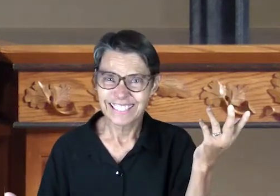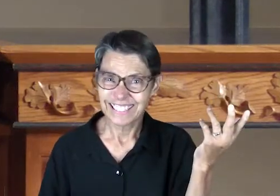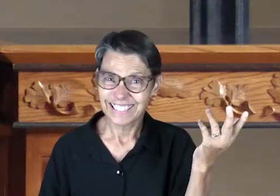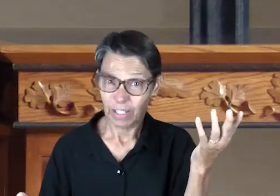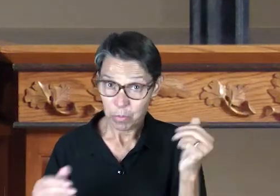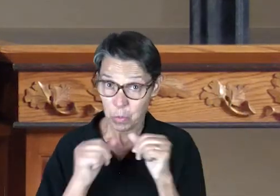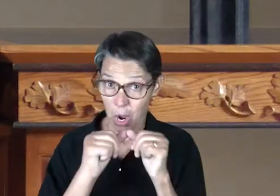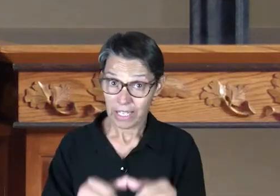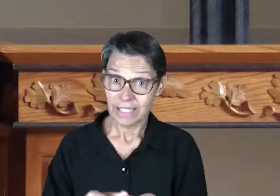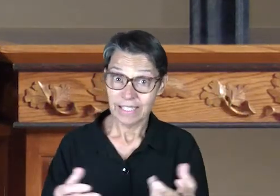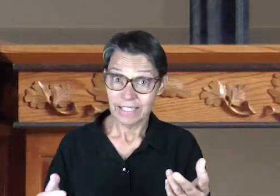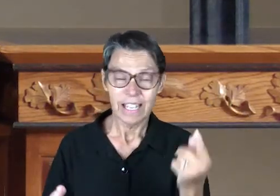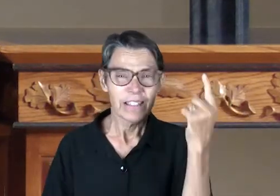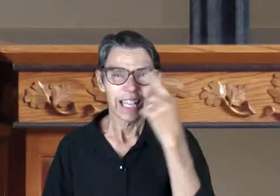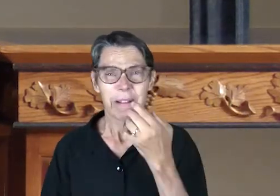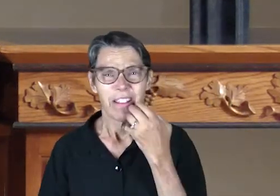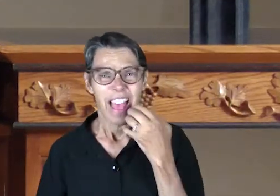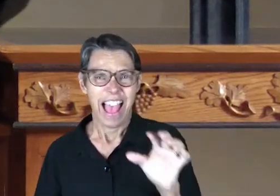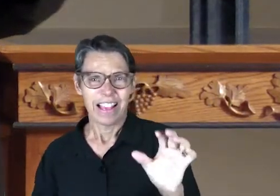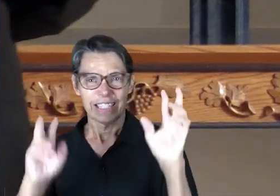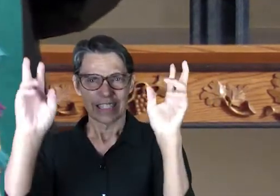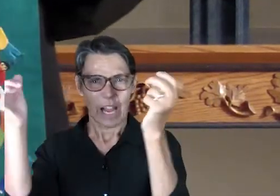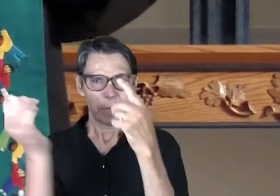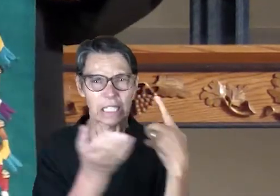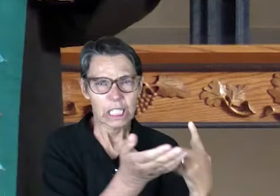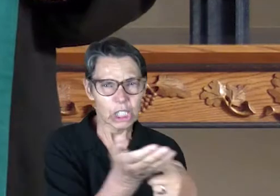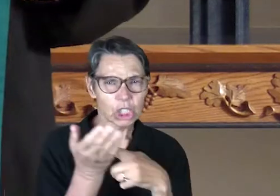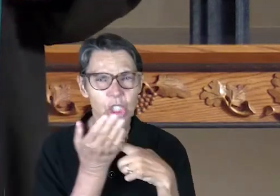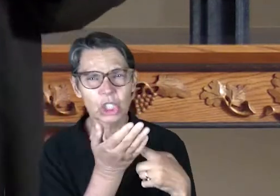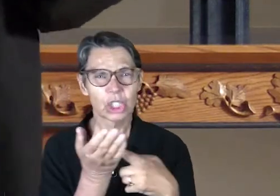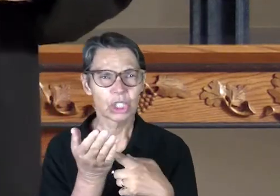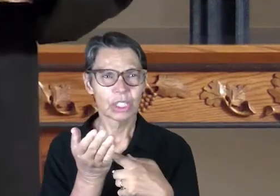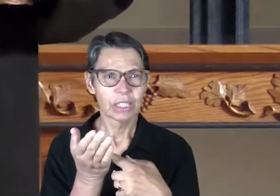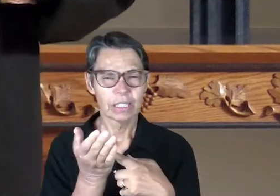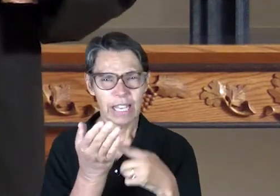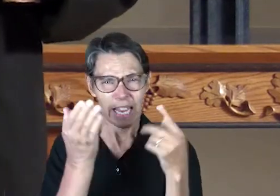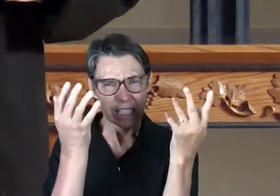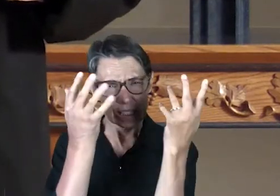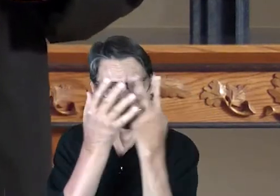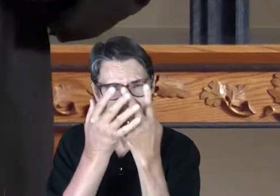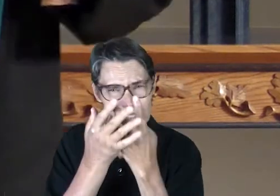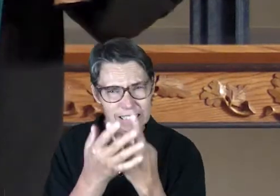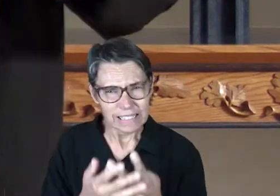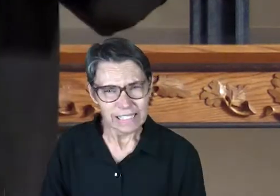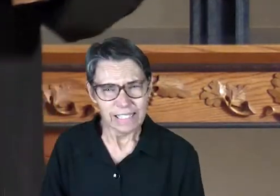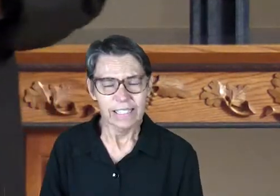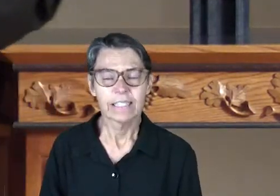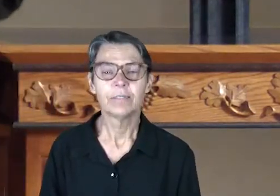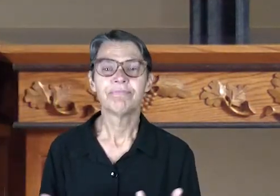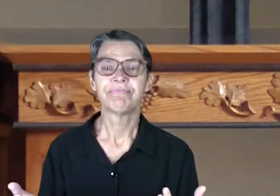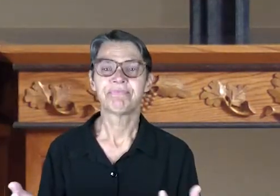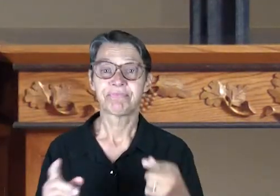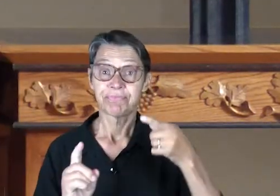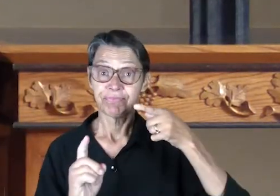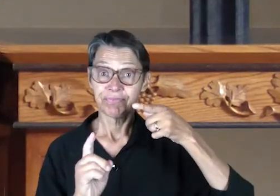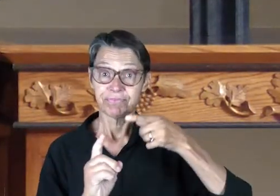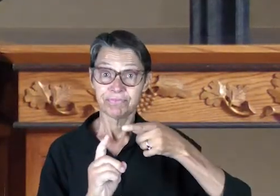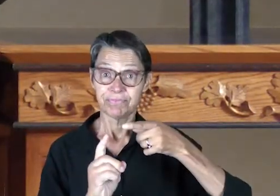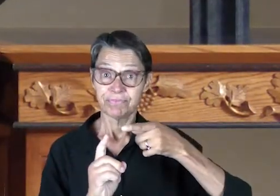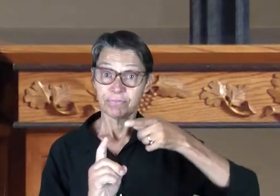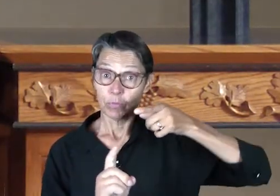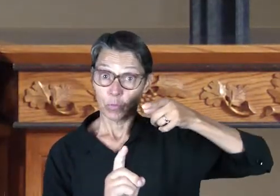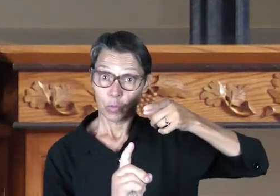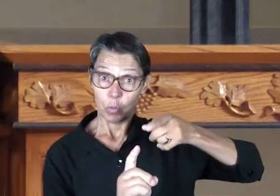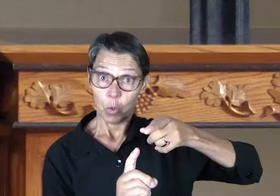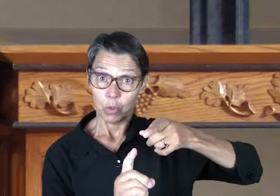Shall I go on? Shall I go on to all the hot button topics? And sift it down for us